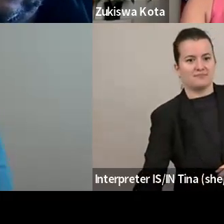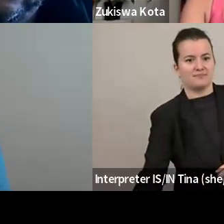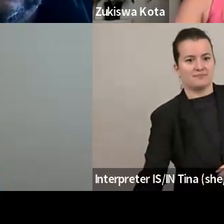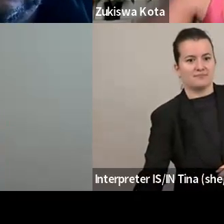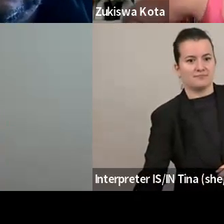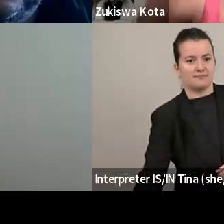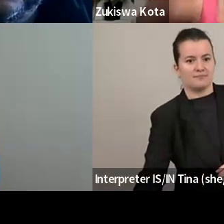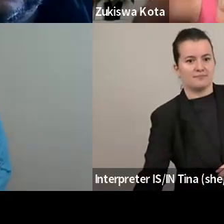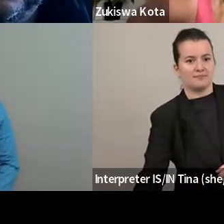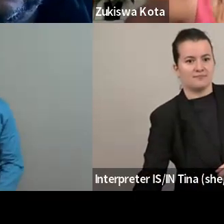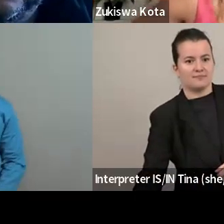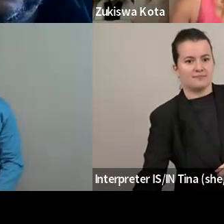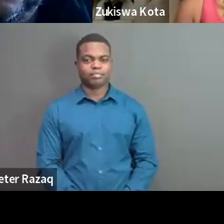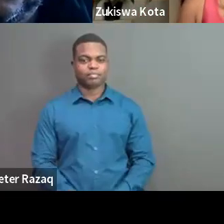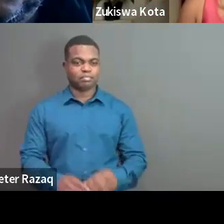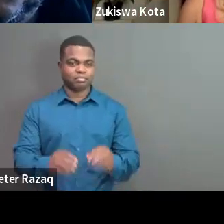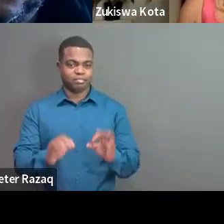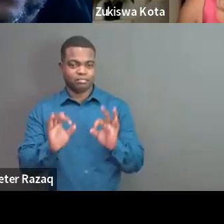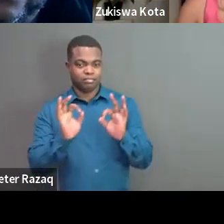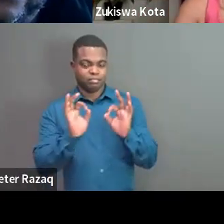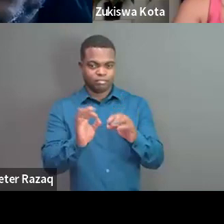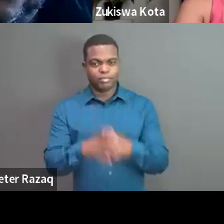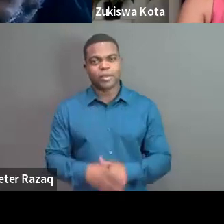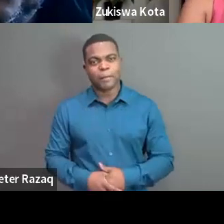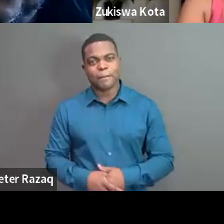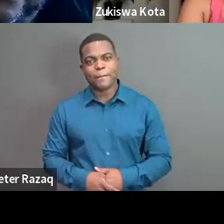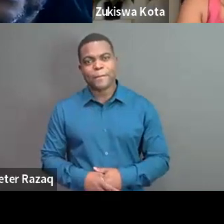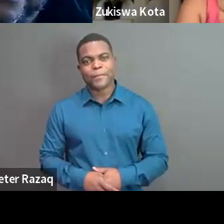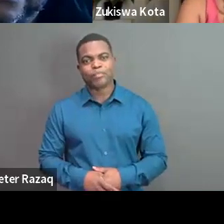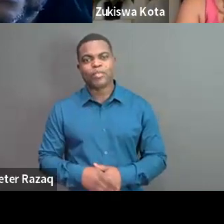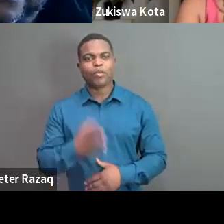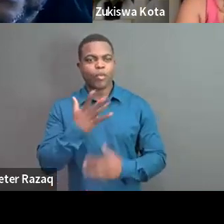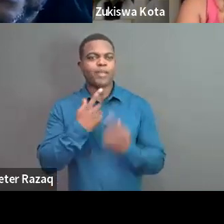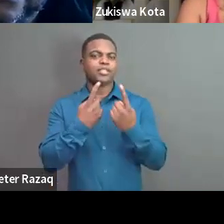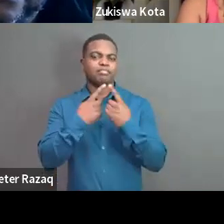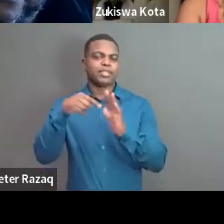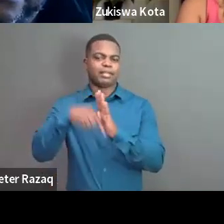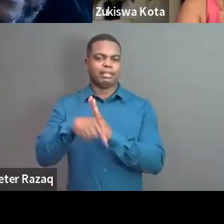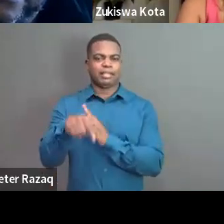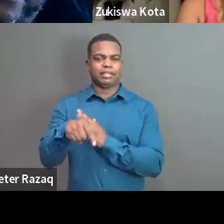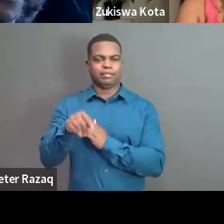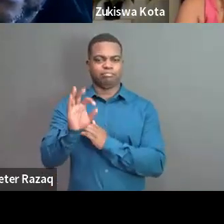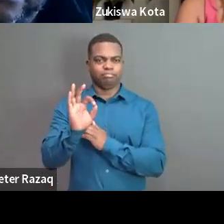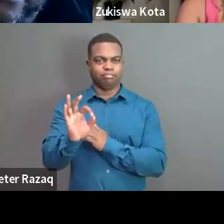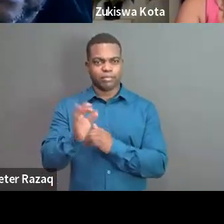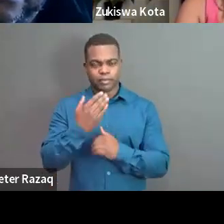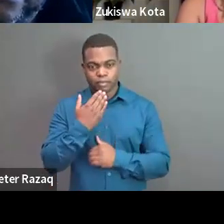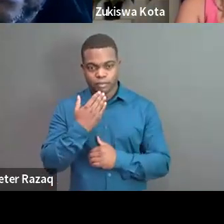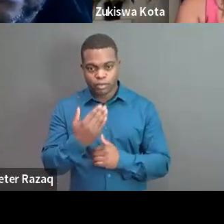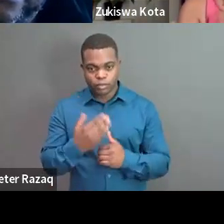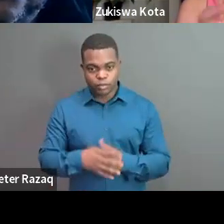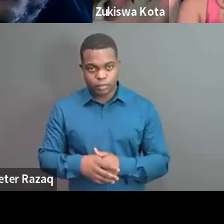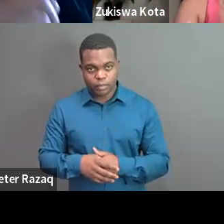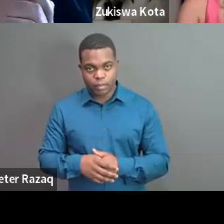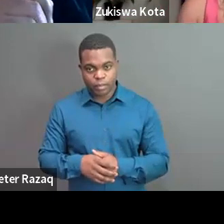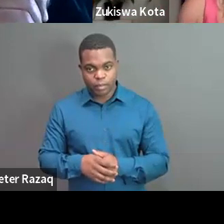Yeah, thank you. Yeah, thanks, Hans. Thanks for raising that. And I think there's something interesting in the questions that are